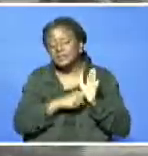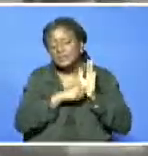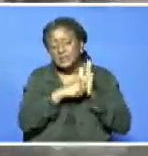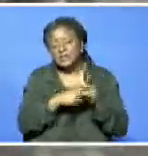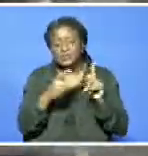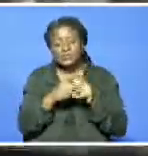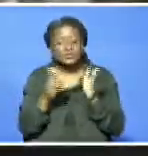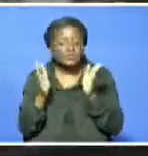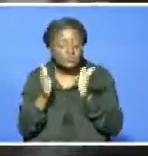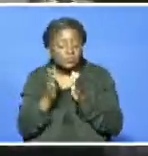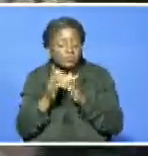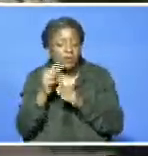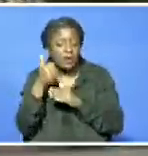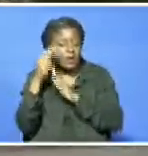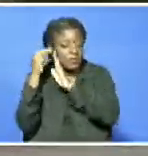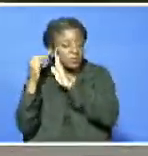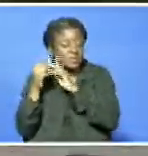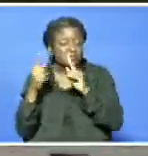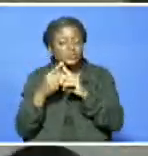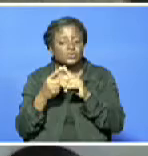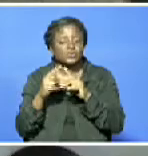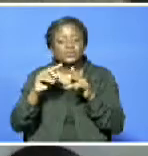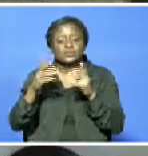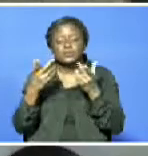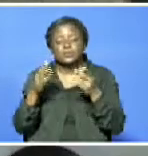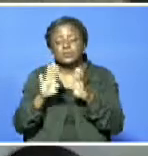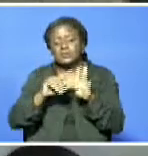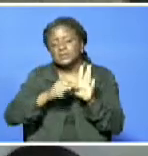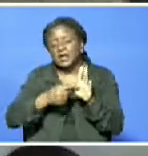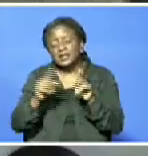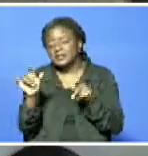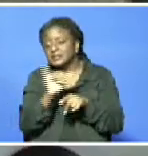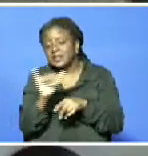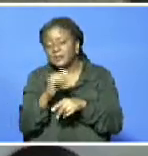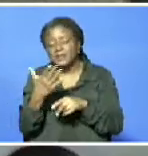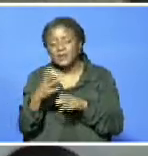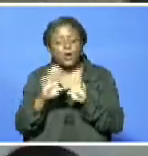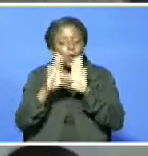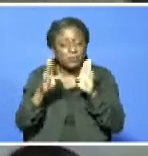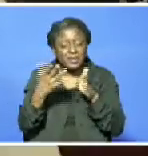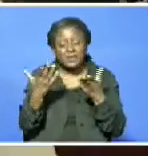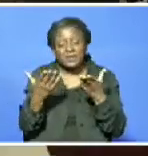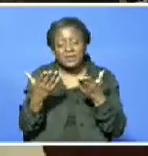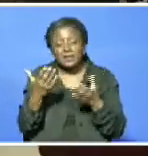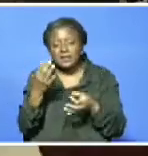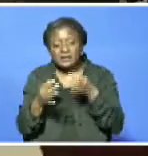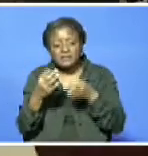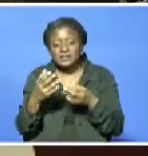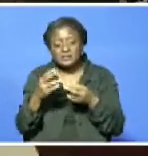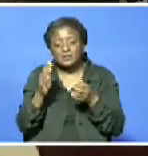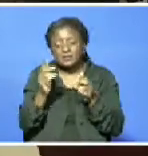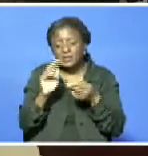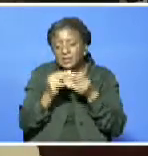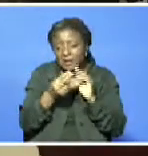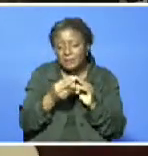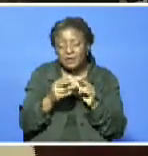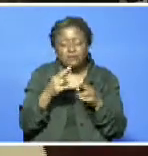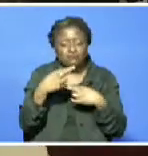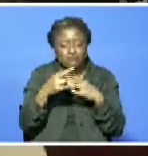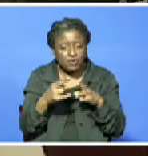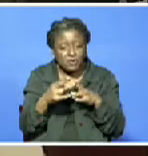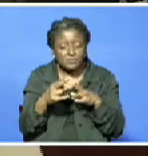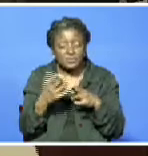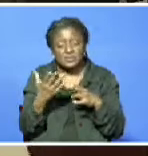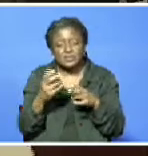to begin the same thing, opening, whether it's a number of rooms at a time, so that persons can begin to